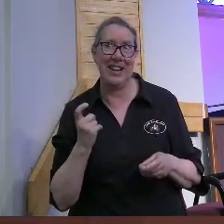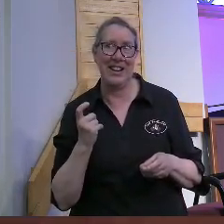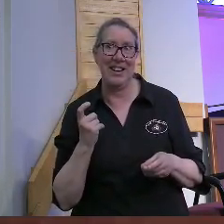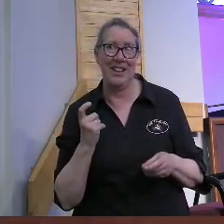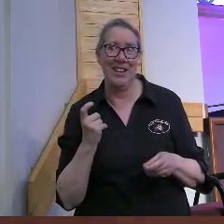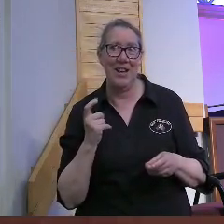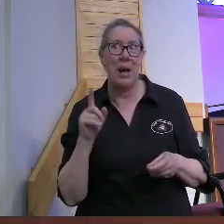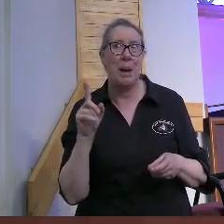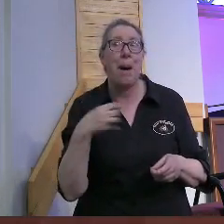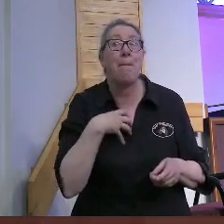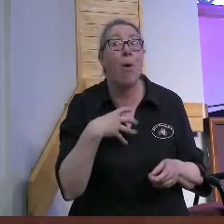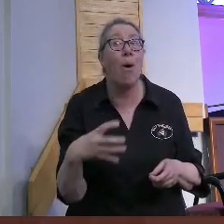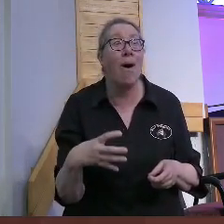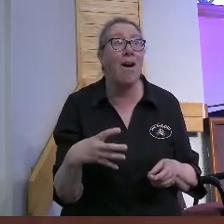more,